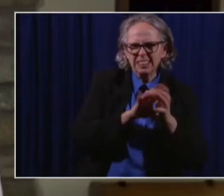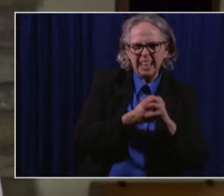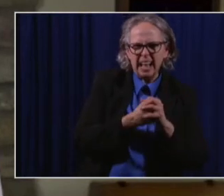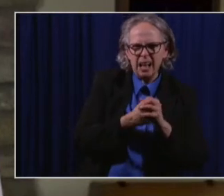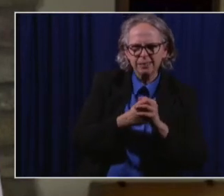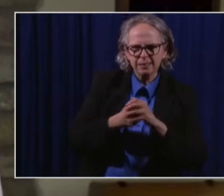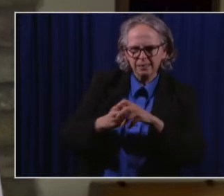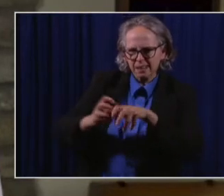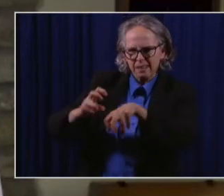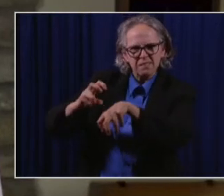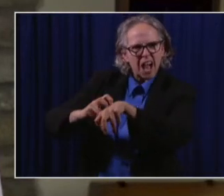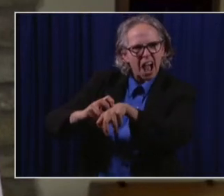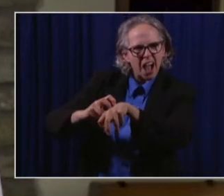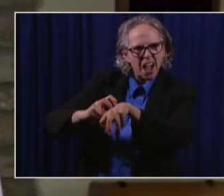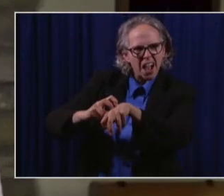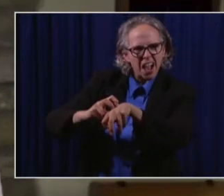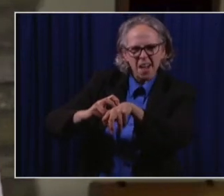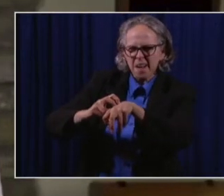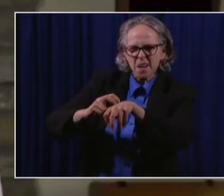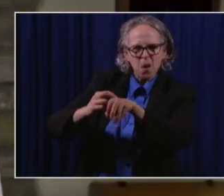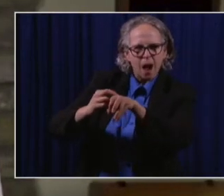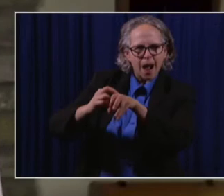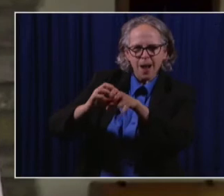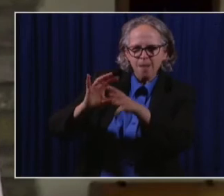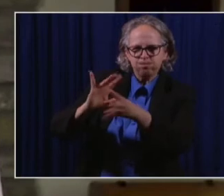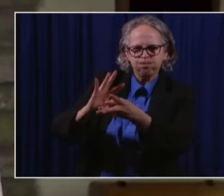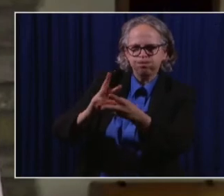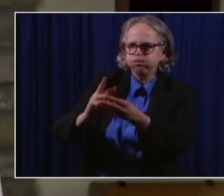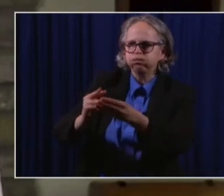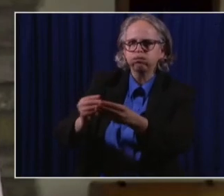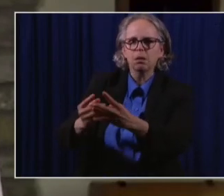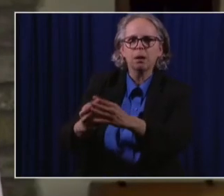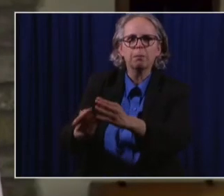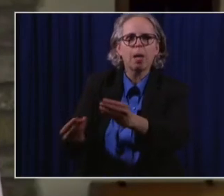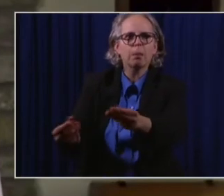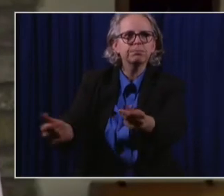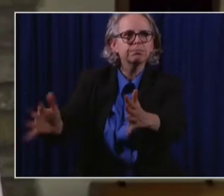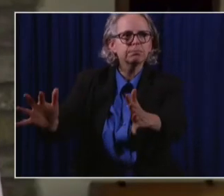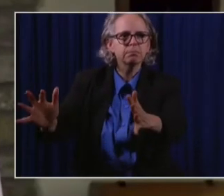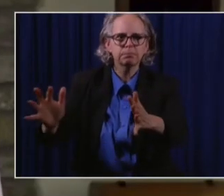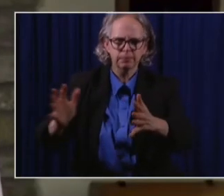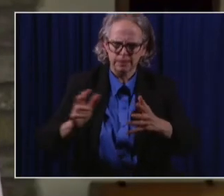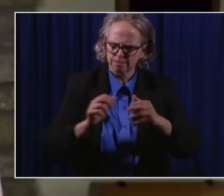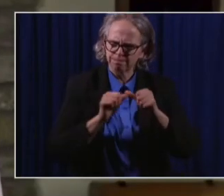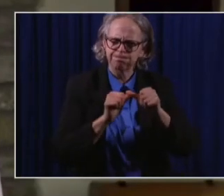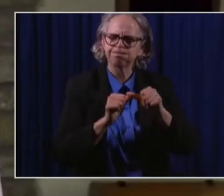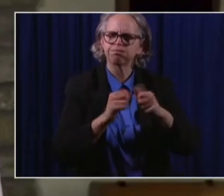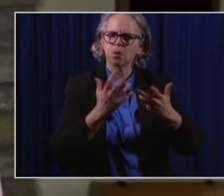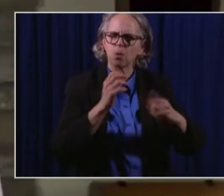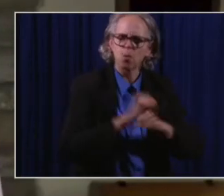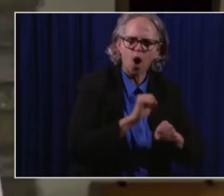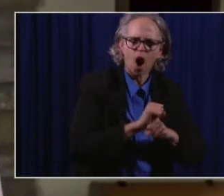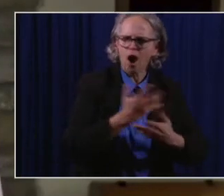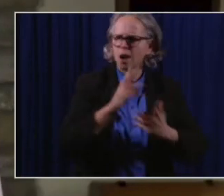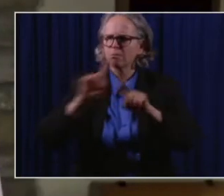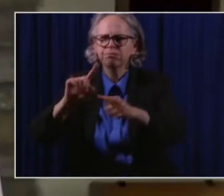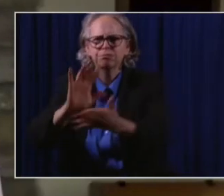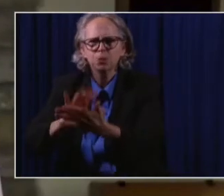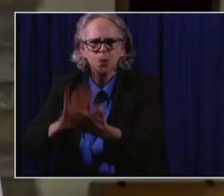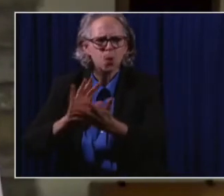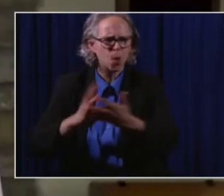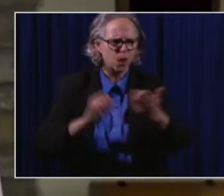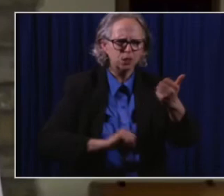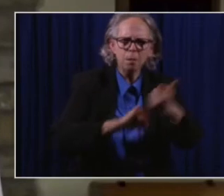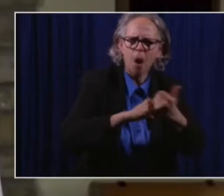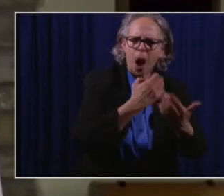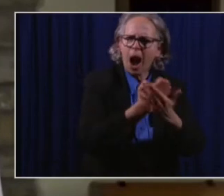this is our pathway to freedom. It's our pathway to keep the economy going. It's our pathway to keep our kids in school. It's a pathway to keep our kids in